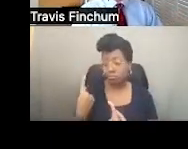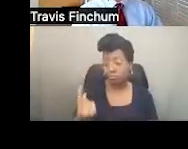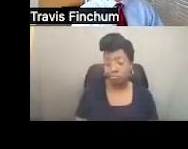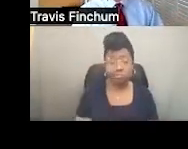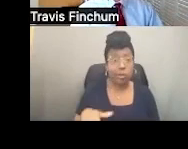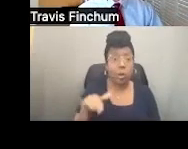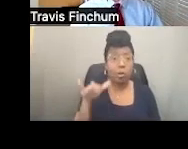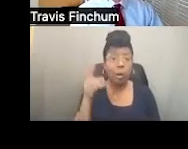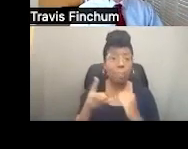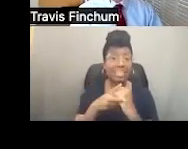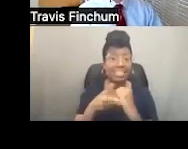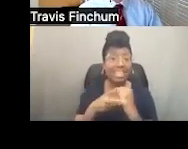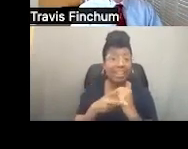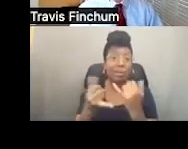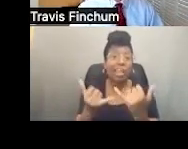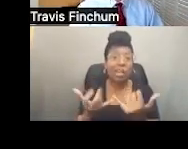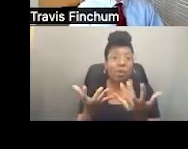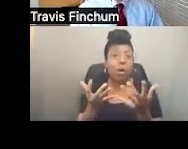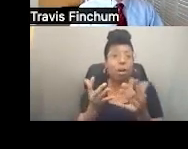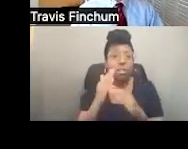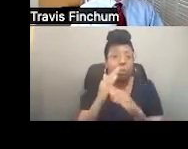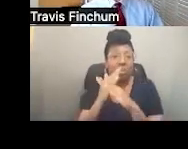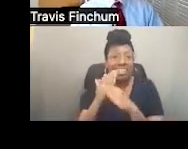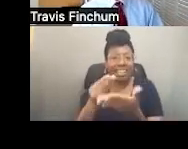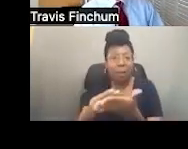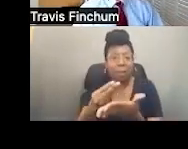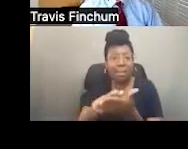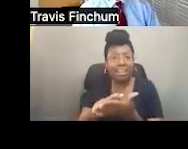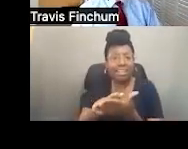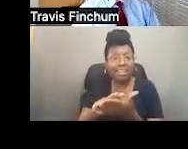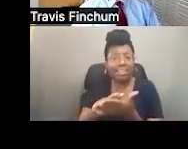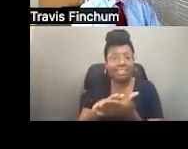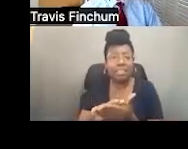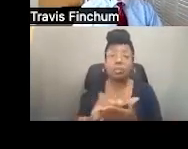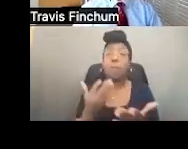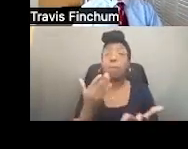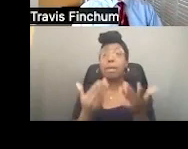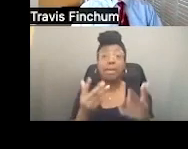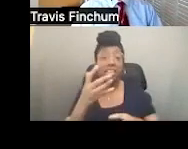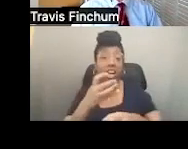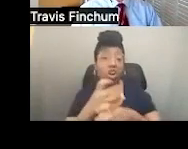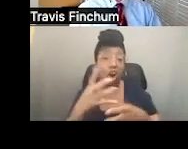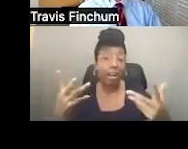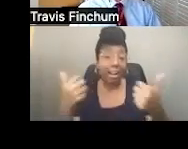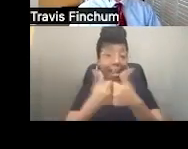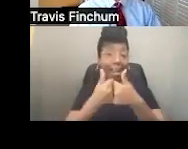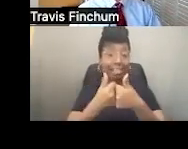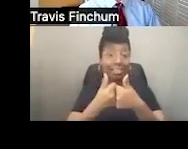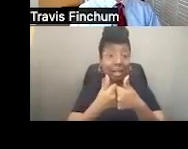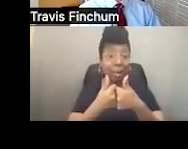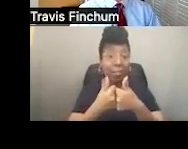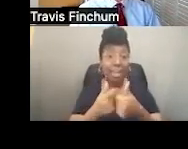got to worry about protecting their funds. Maybe that accident that they had results in a lawsuit, and